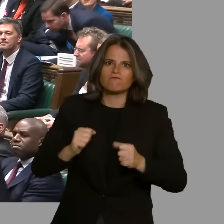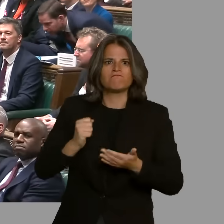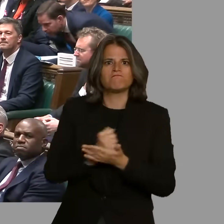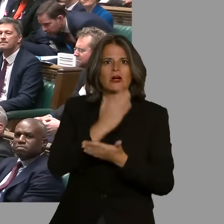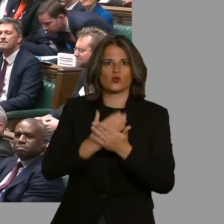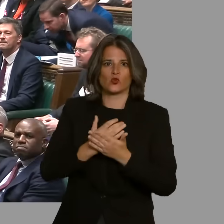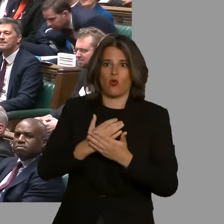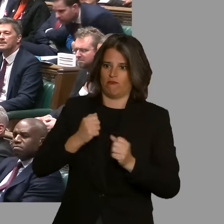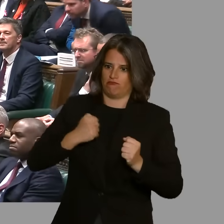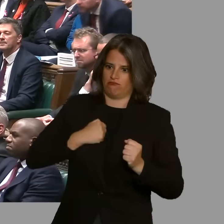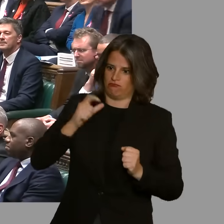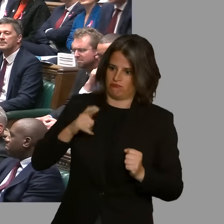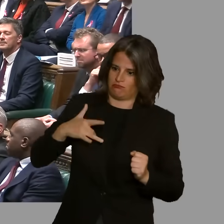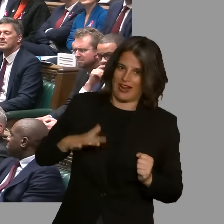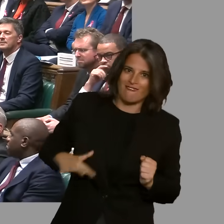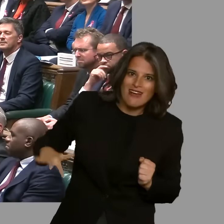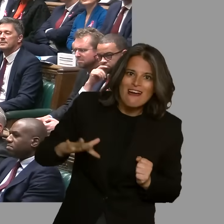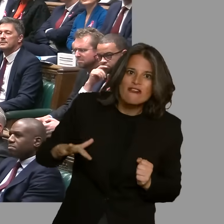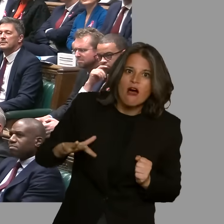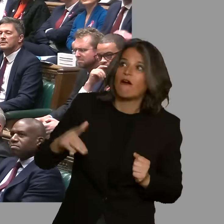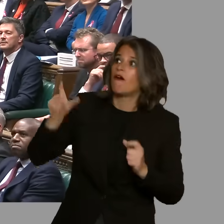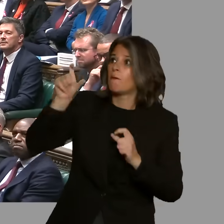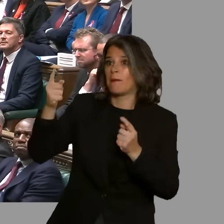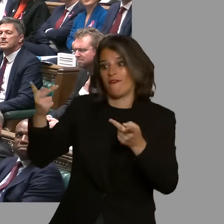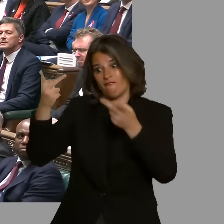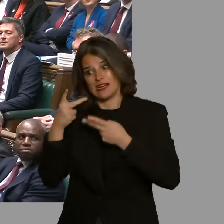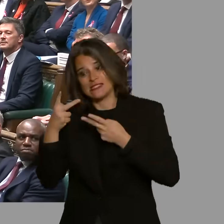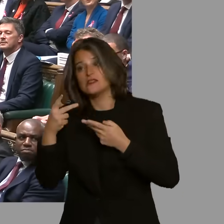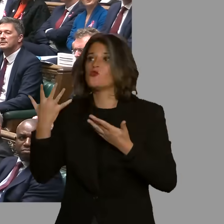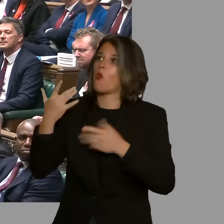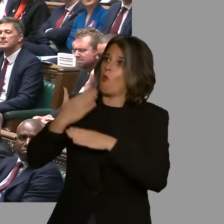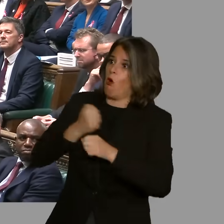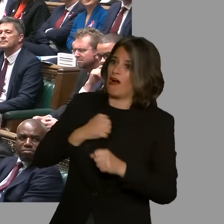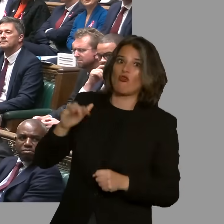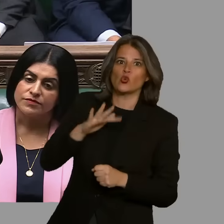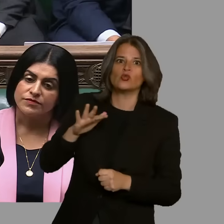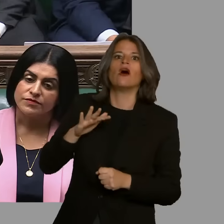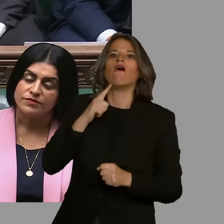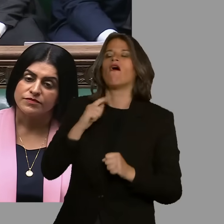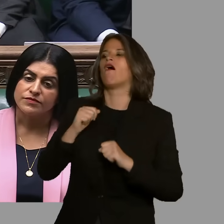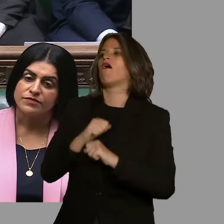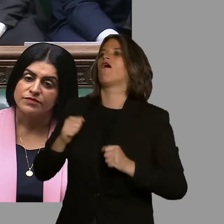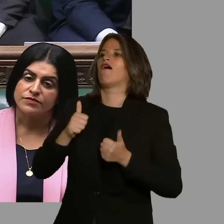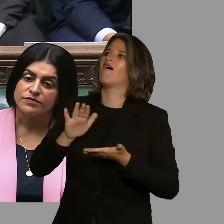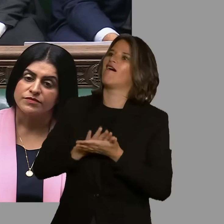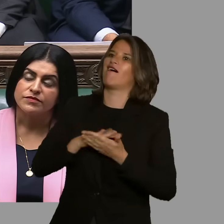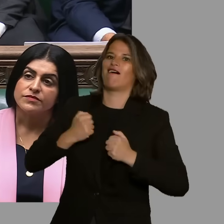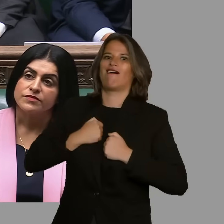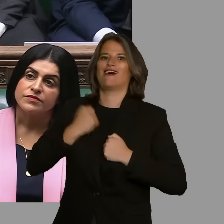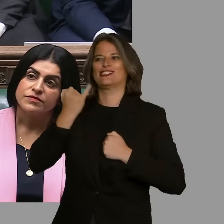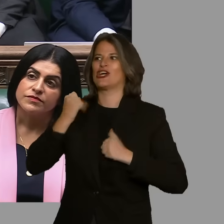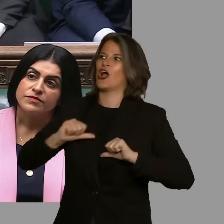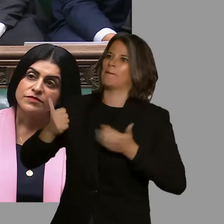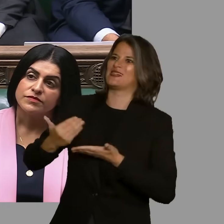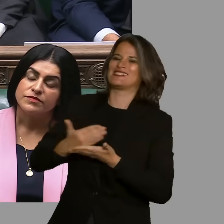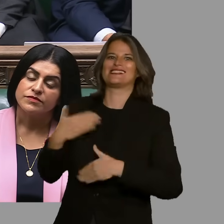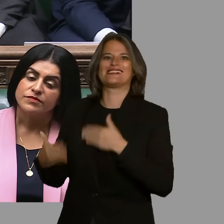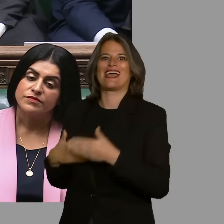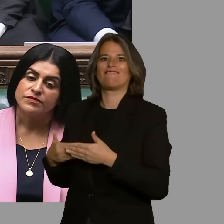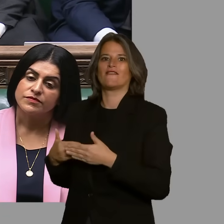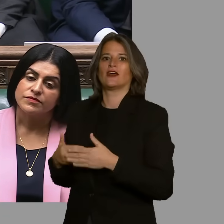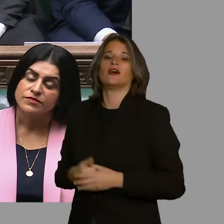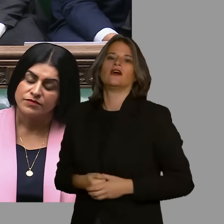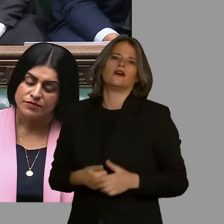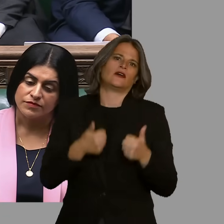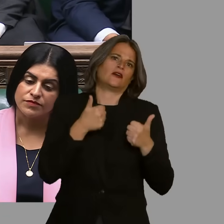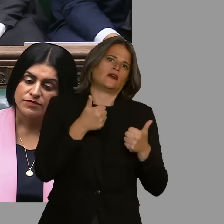Well, Mr. Speaker, I thank him for his question. As he will have heard at our conference, we had Pooja Kanda there, who I've met a